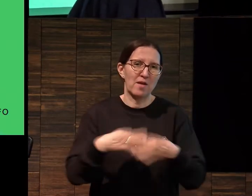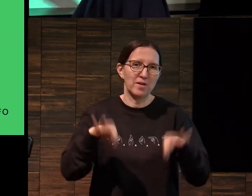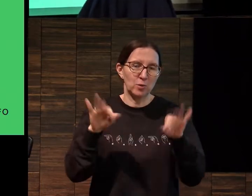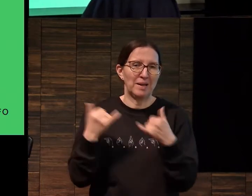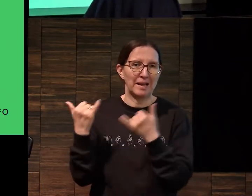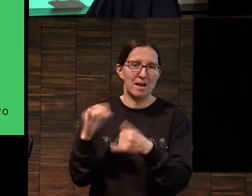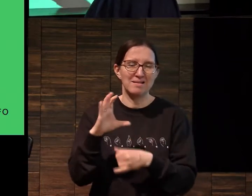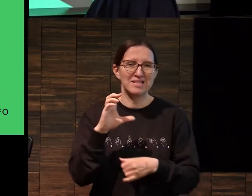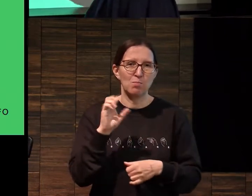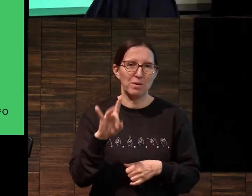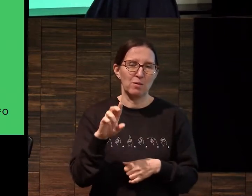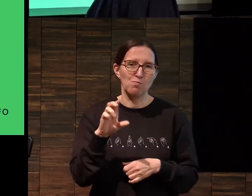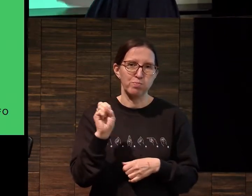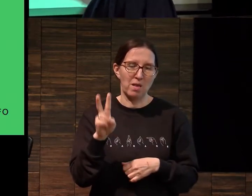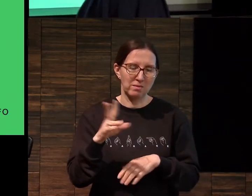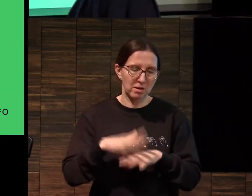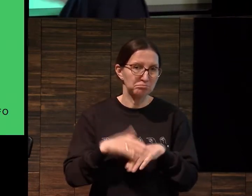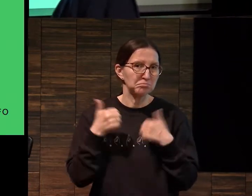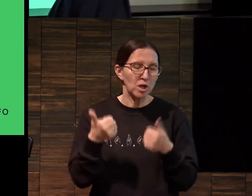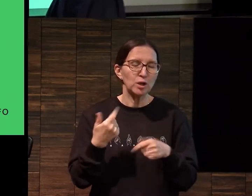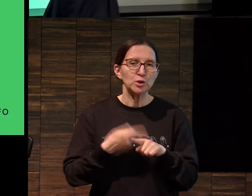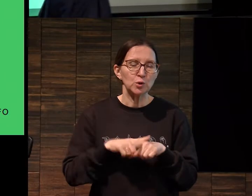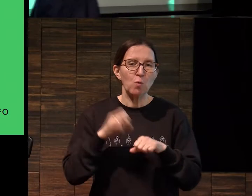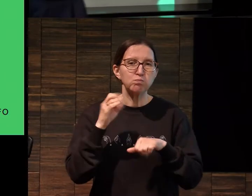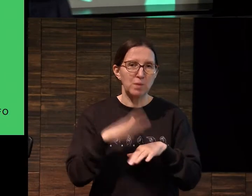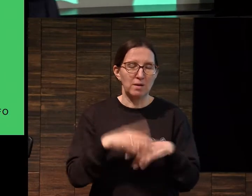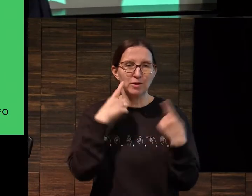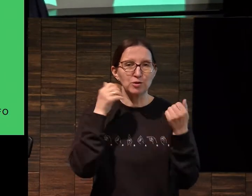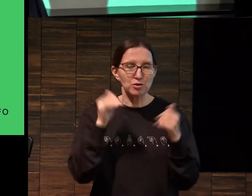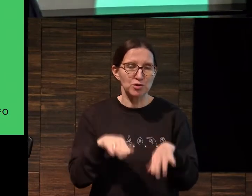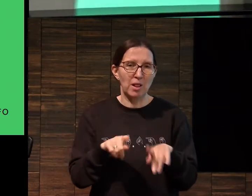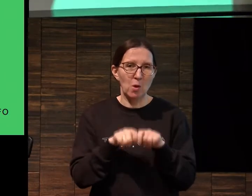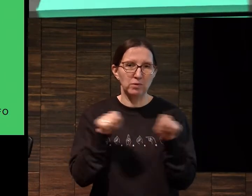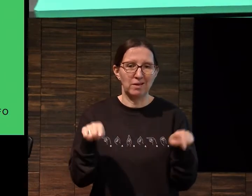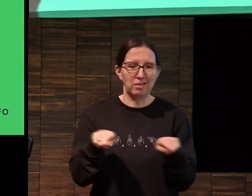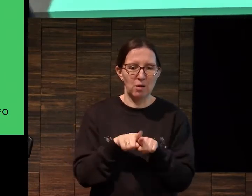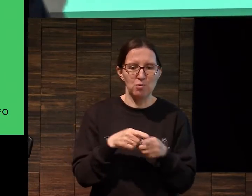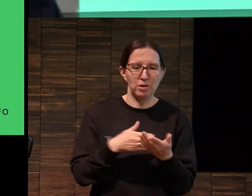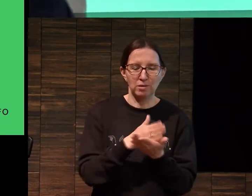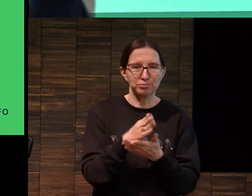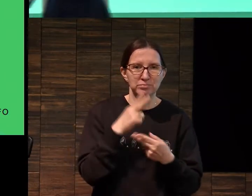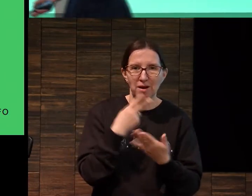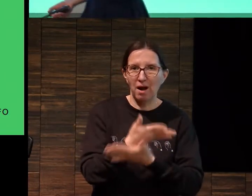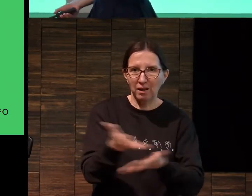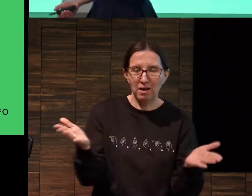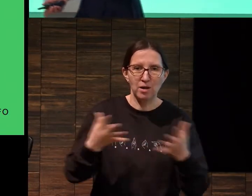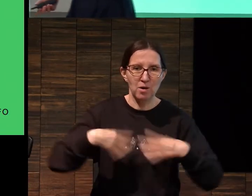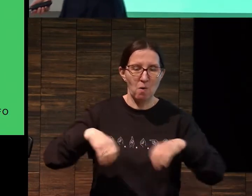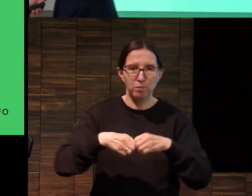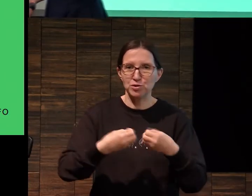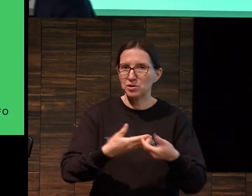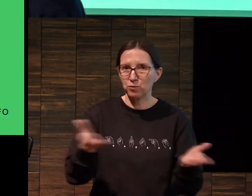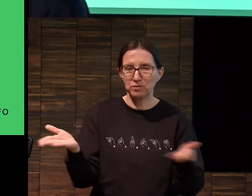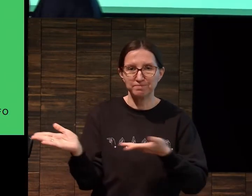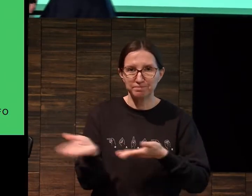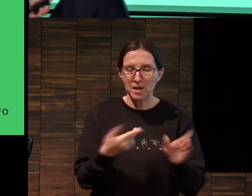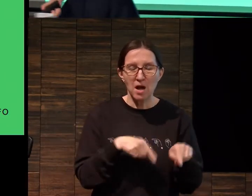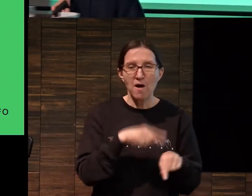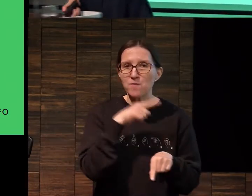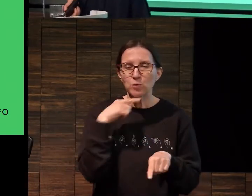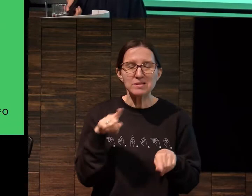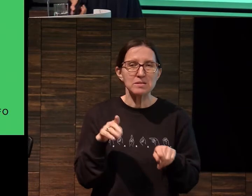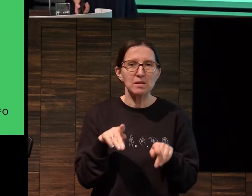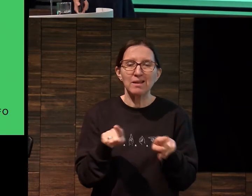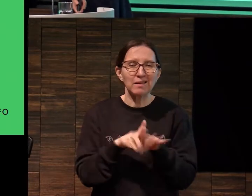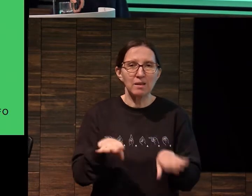All the things that I've gone through are available in the guideline for digital accessibility, and it's open for public,